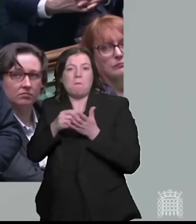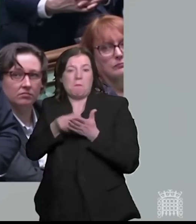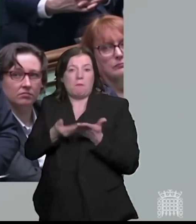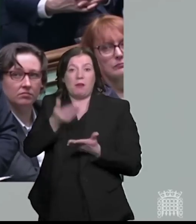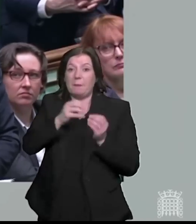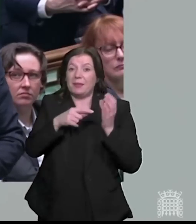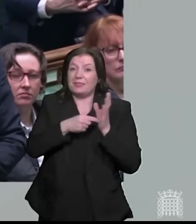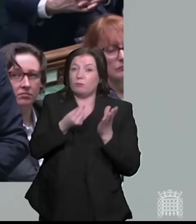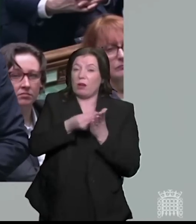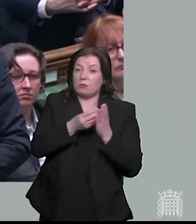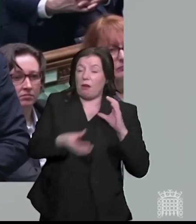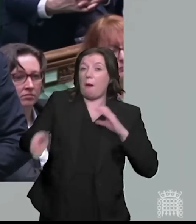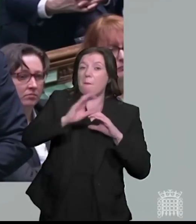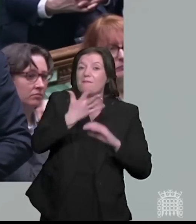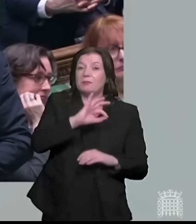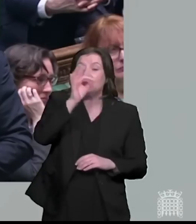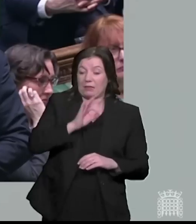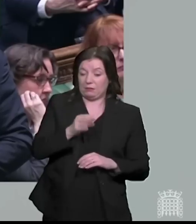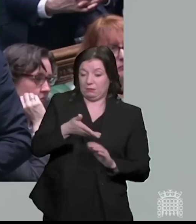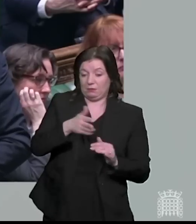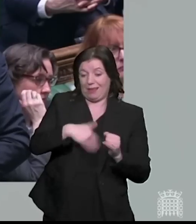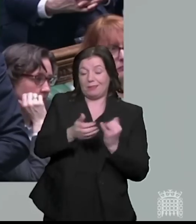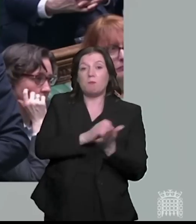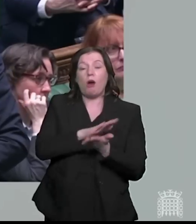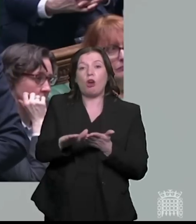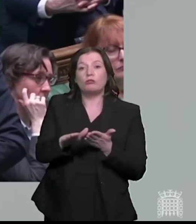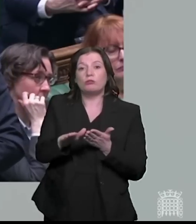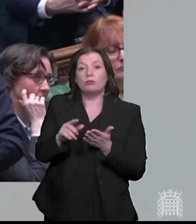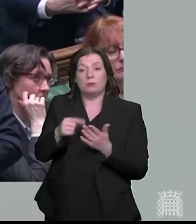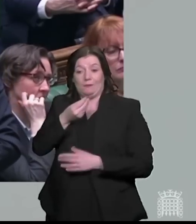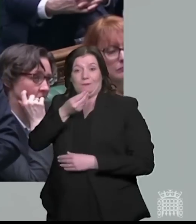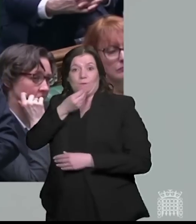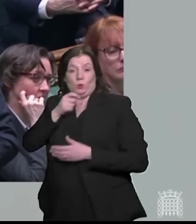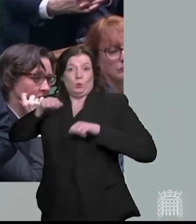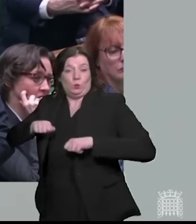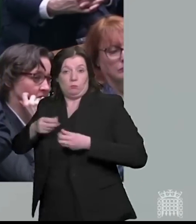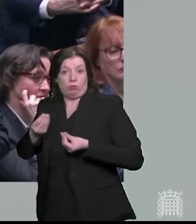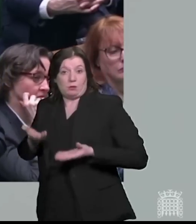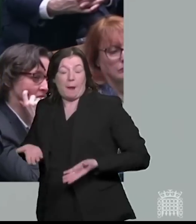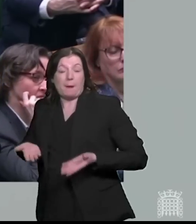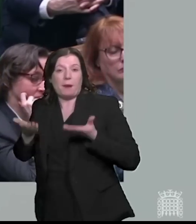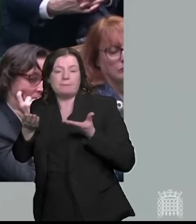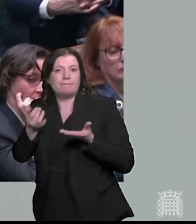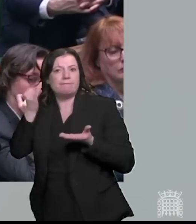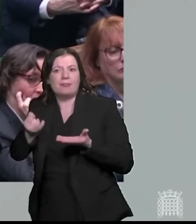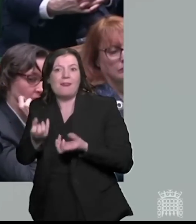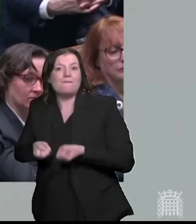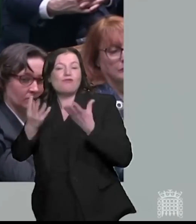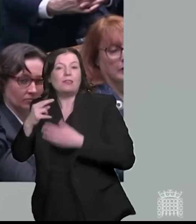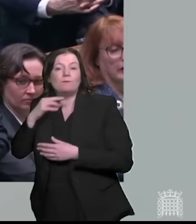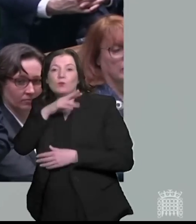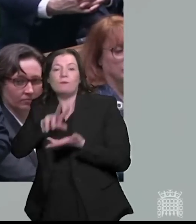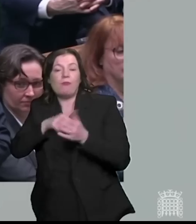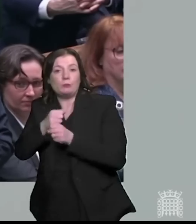up 15% at the end of this month. Grocery prices continue to rise if you can get fresh produce at